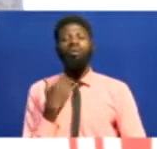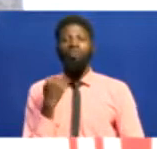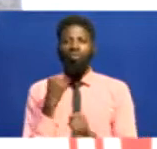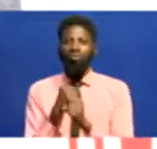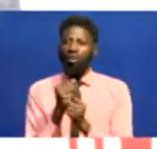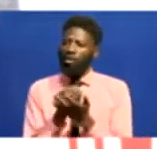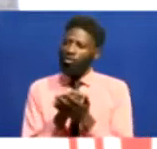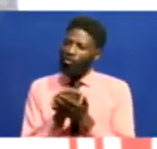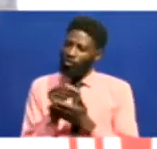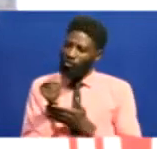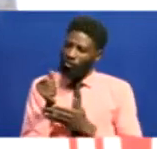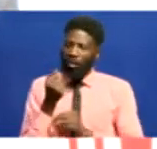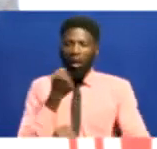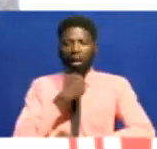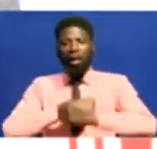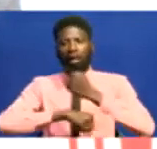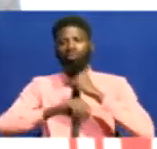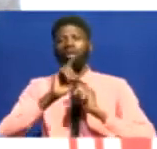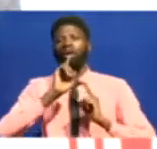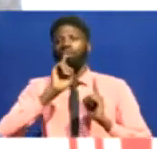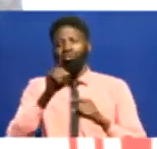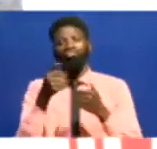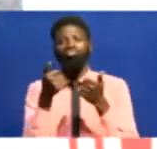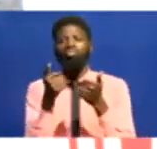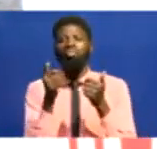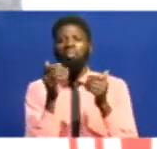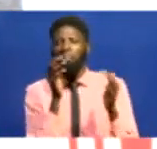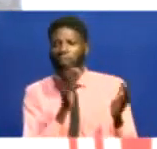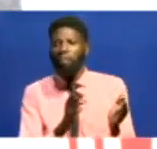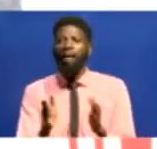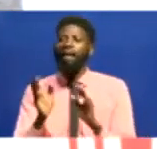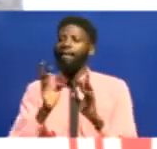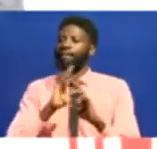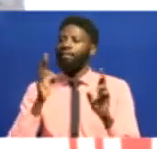more responsive in terms of our preparedness, it was